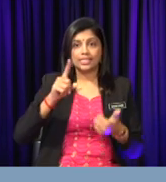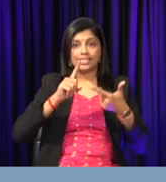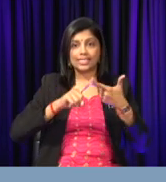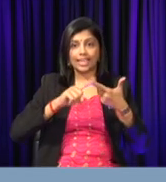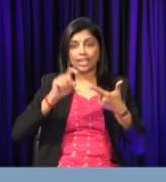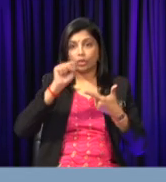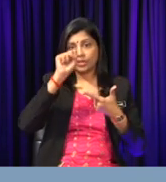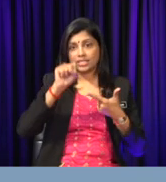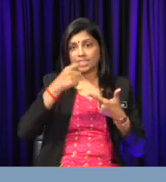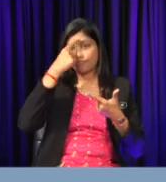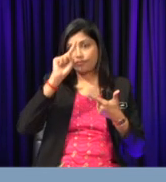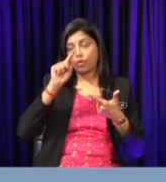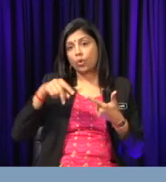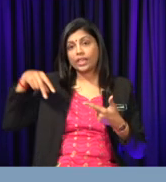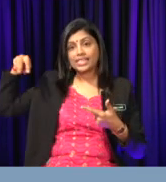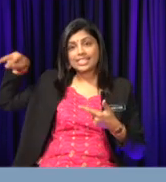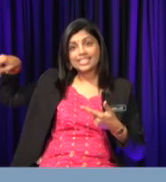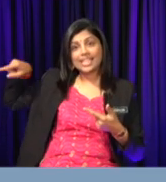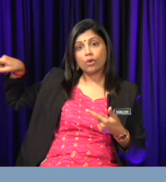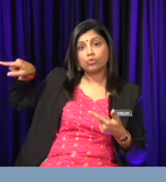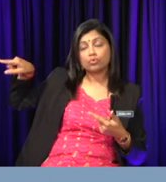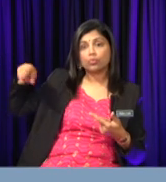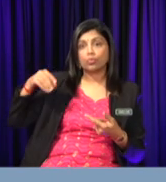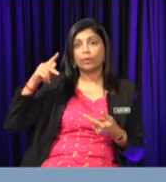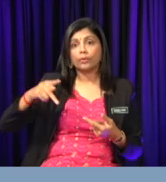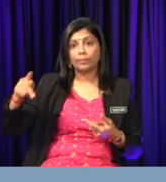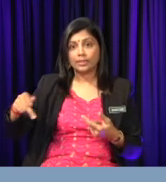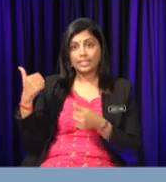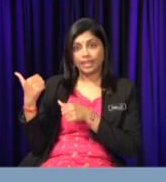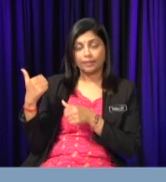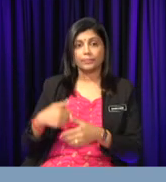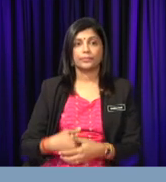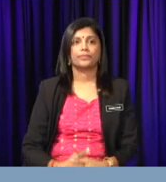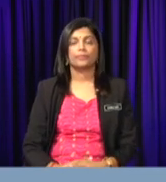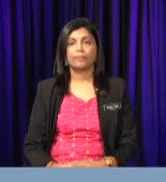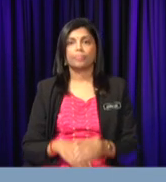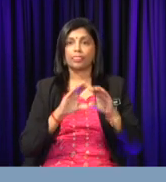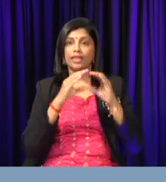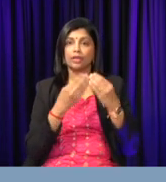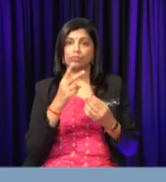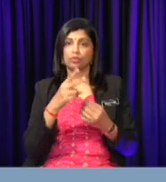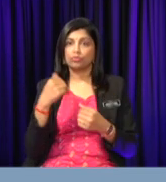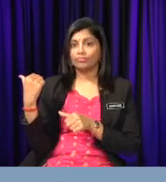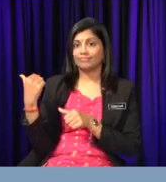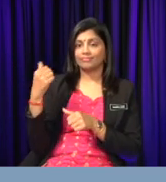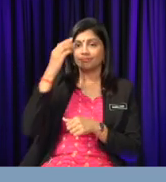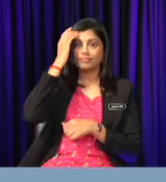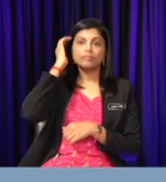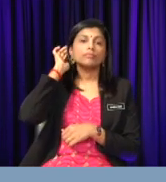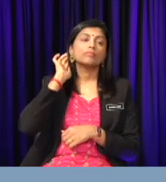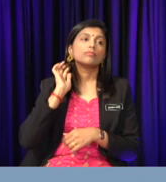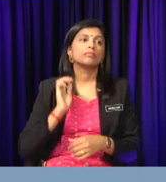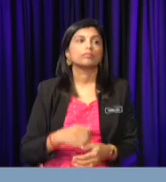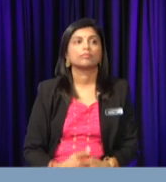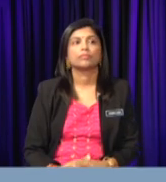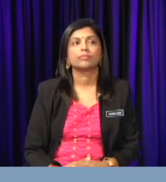I'd like you to talk about a place that you would like to visit in the future. First, you have some time to think about what